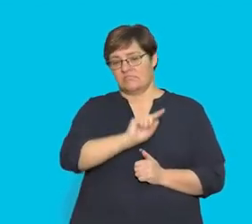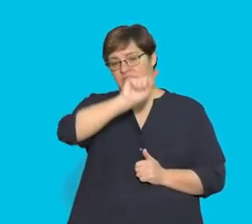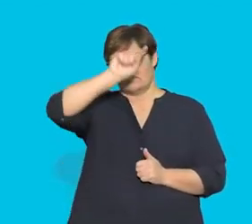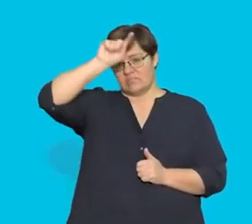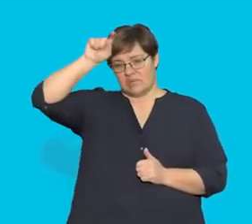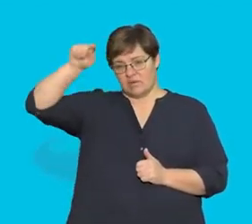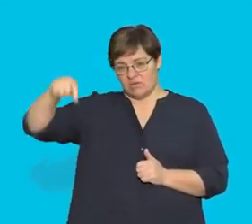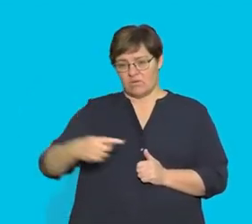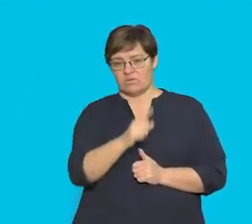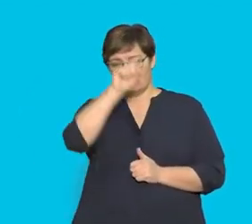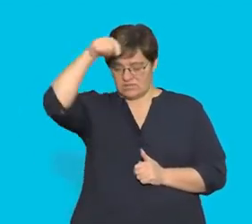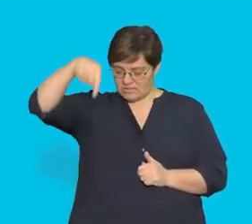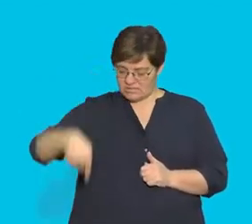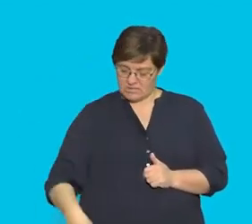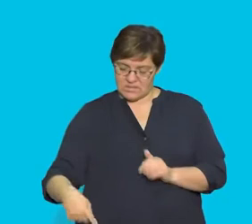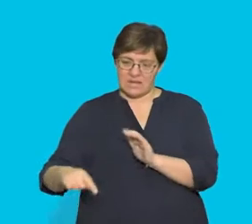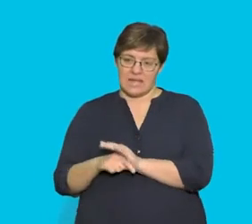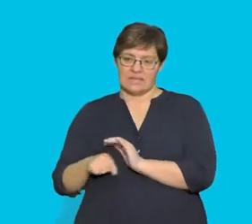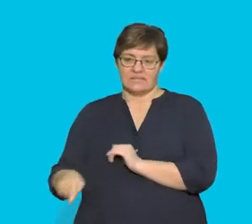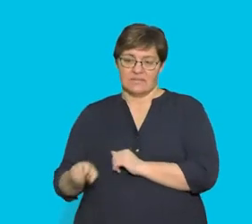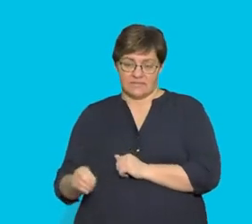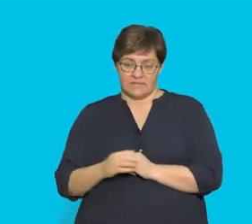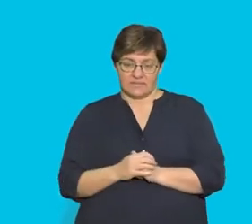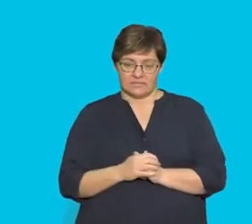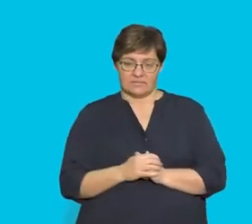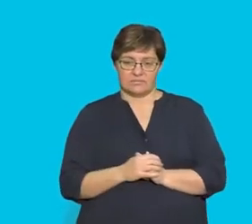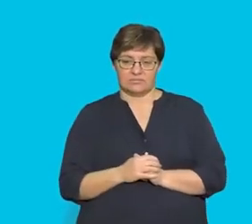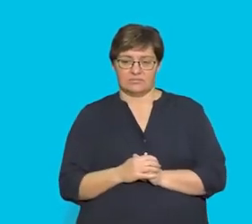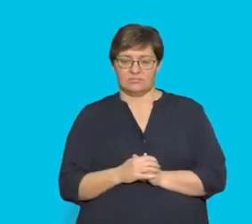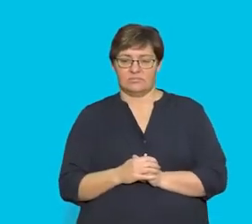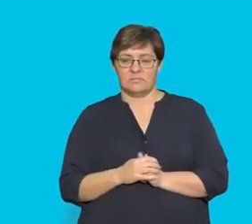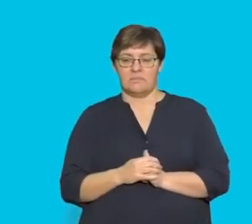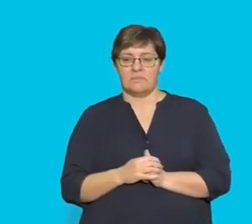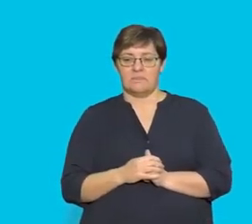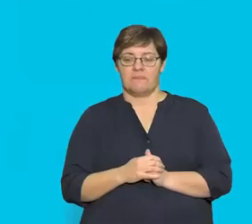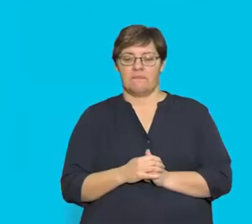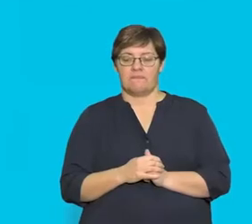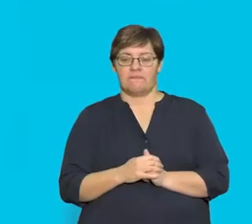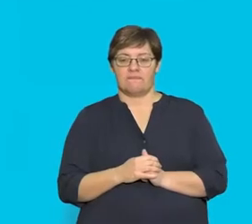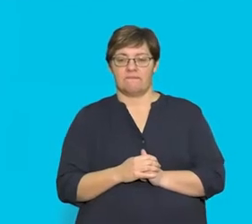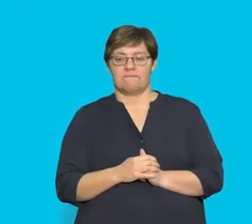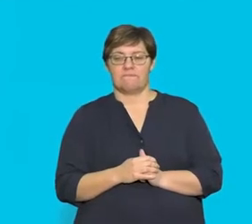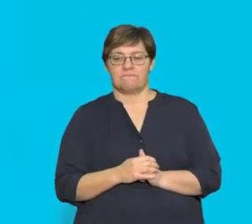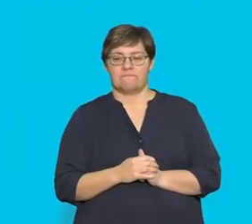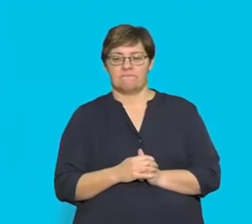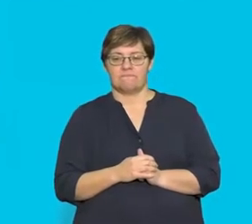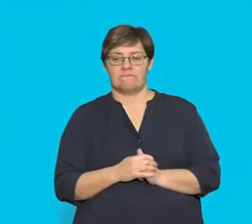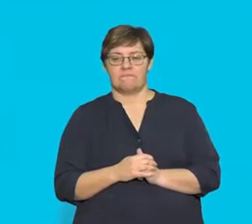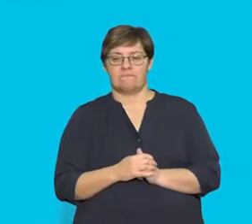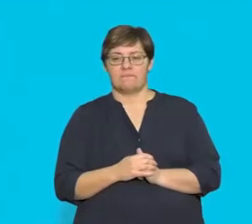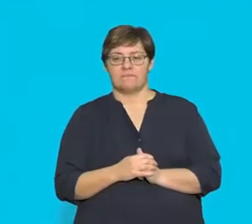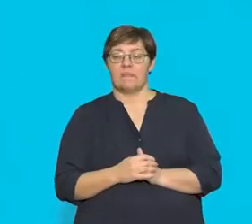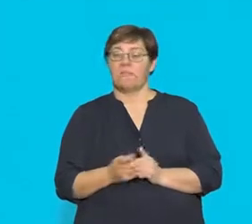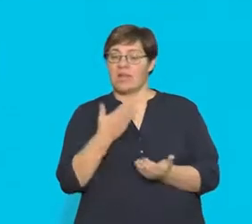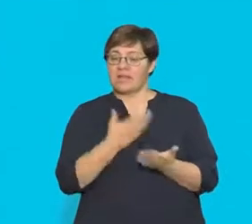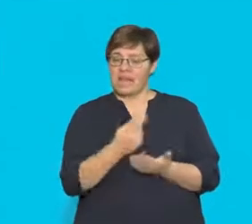eventually it will come out on this side. So if you have a look, coming out on that side, going in on that side. And so we've